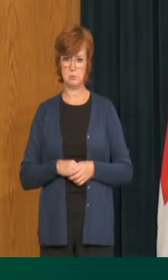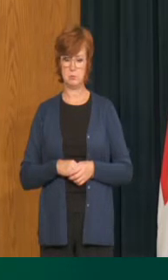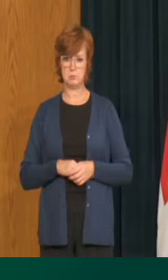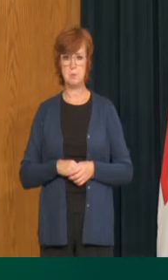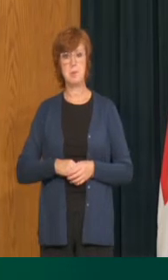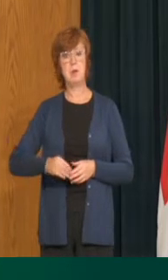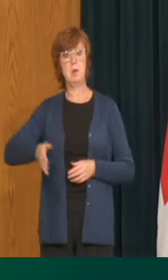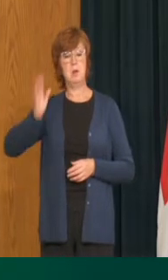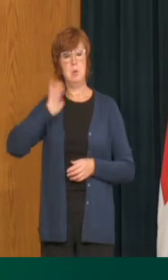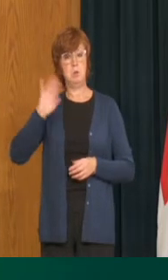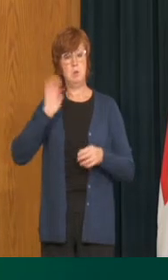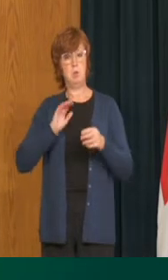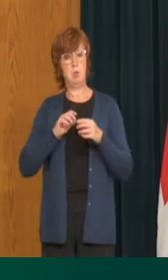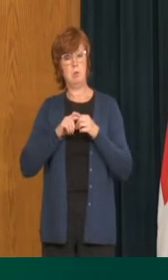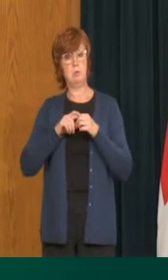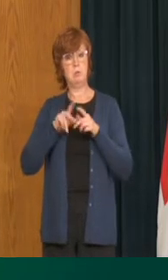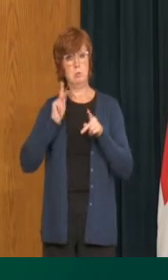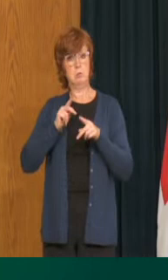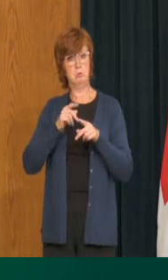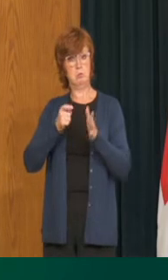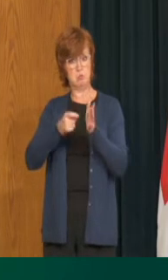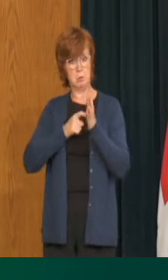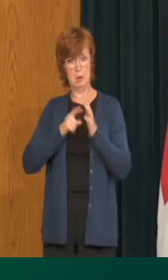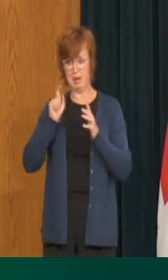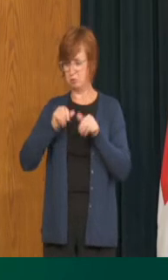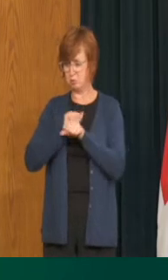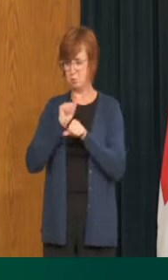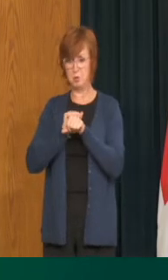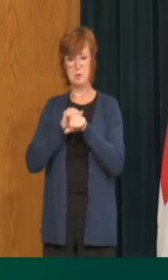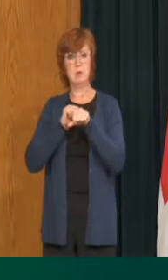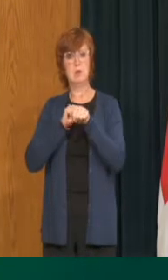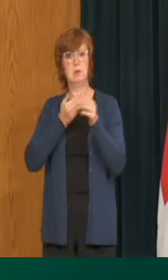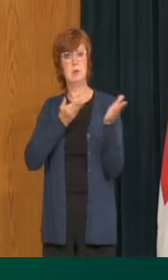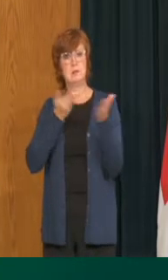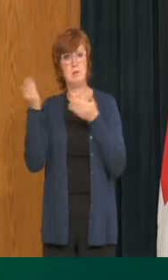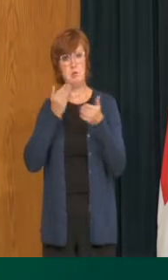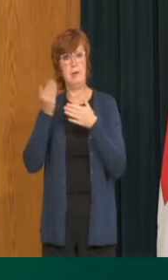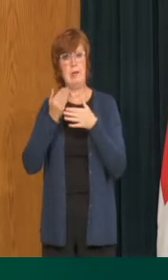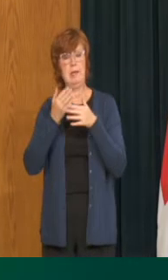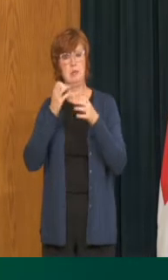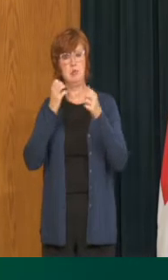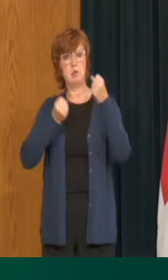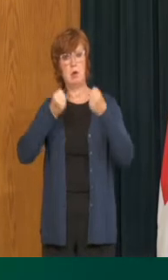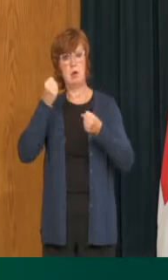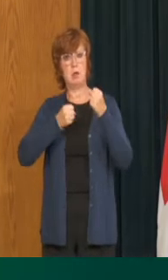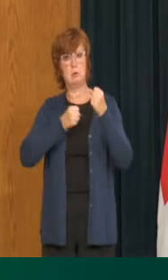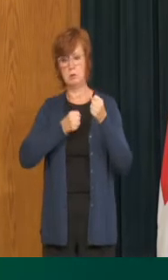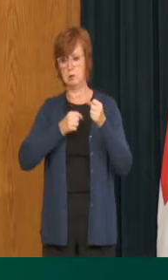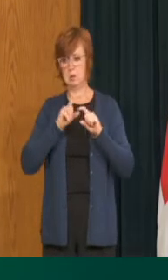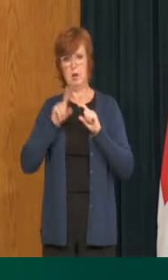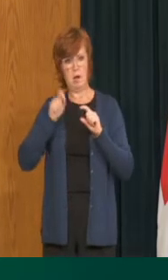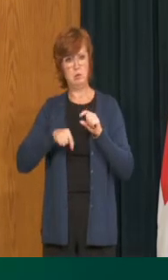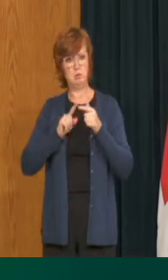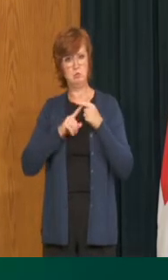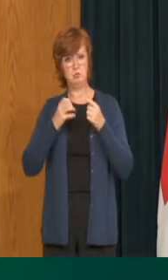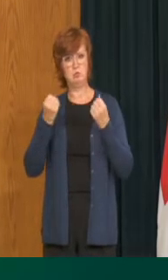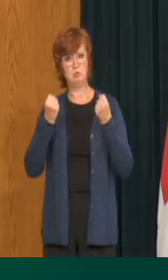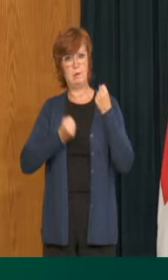travel like work, because I do understand there are certain jobs that depend on people moving, but in a case like this, like, what do you